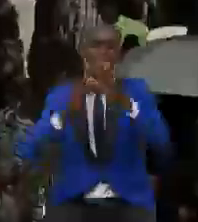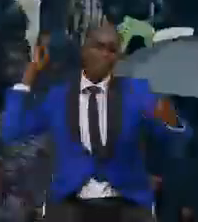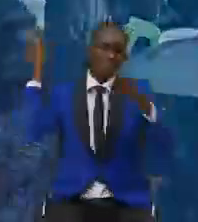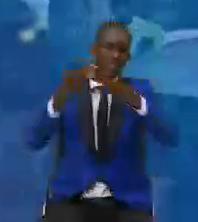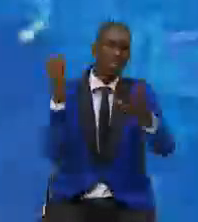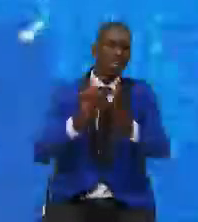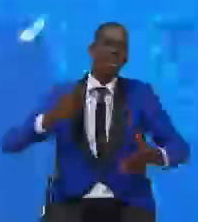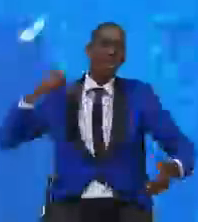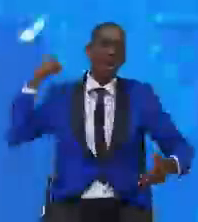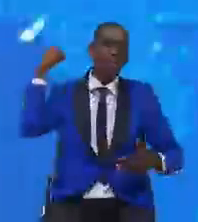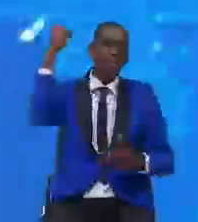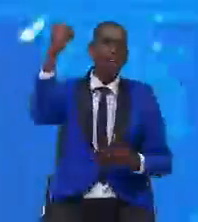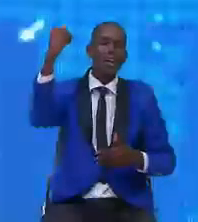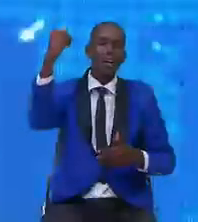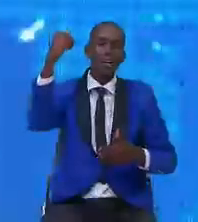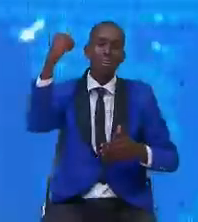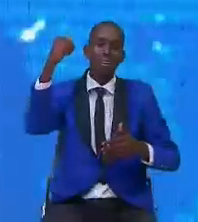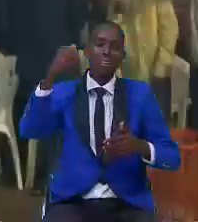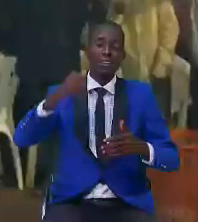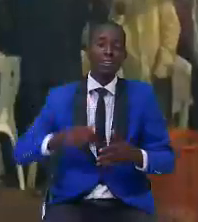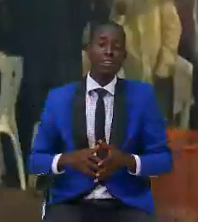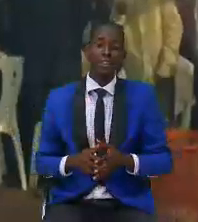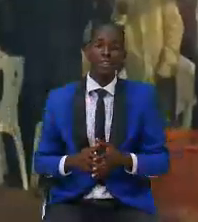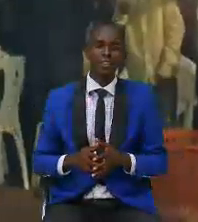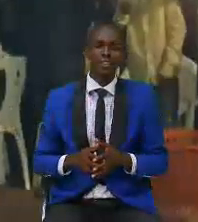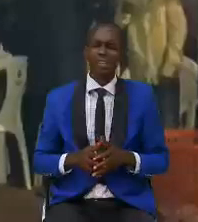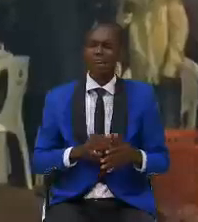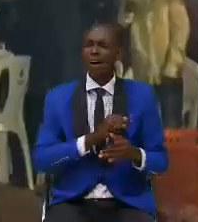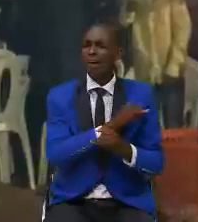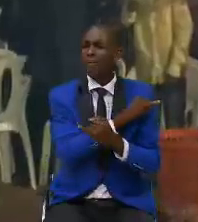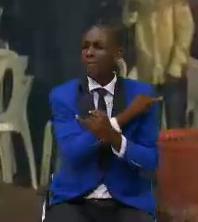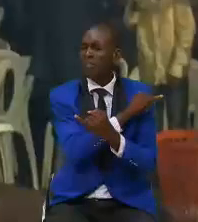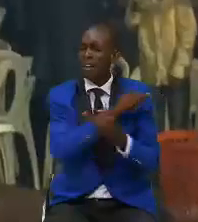In Jesus' name I pray.